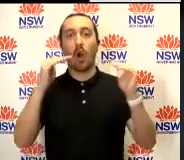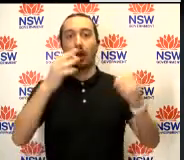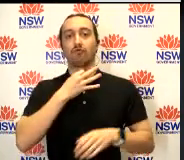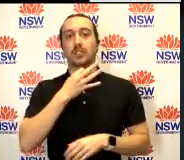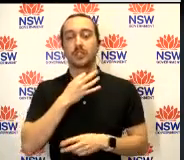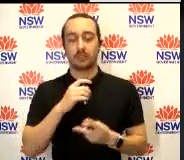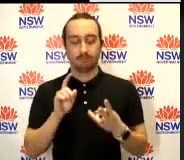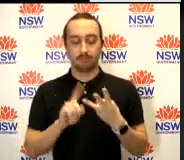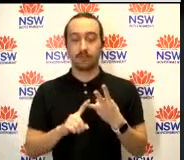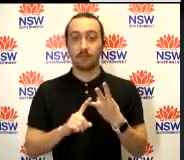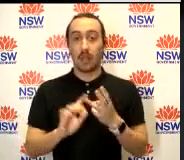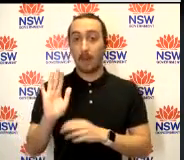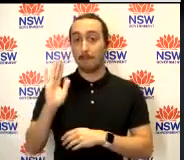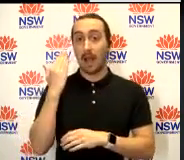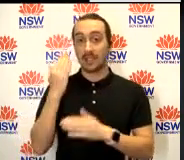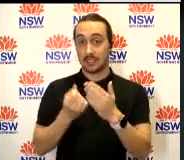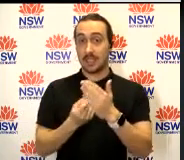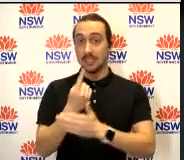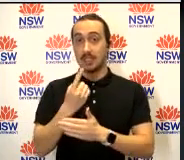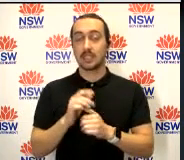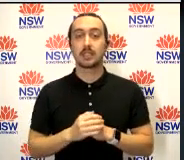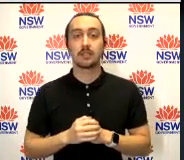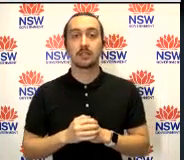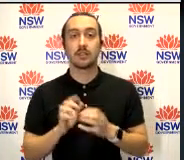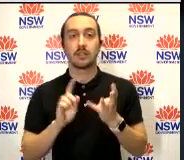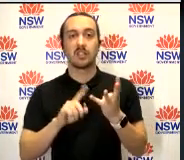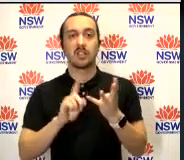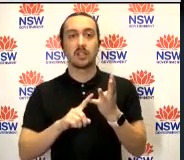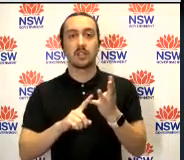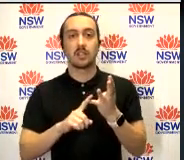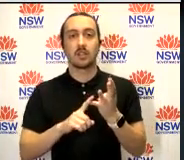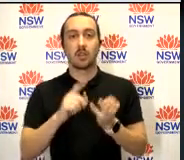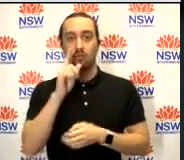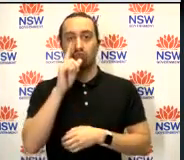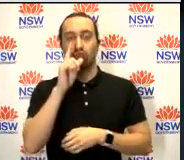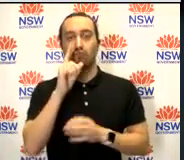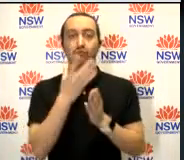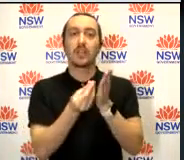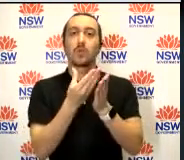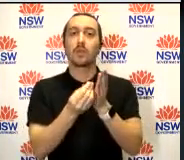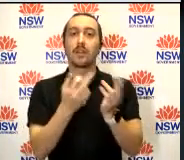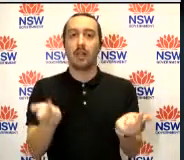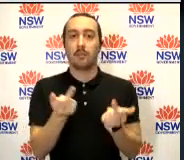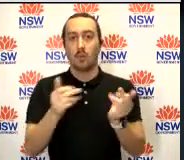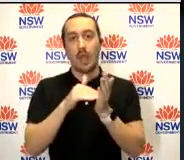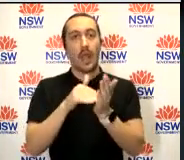review of past incidents, and the resources available to assist you with compliance.